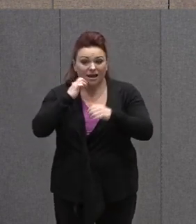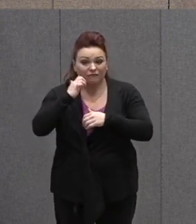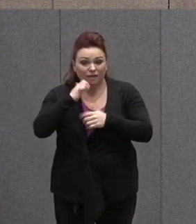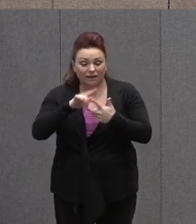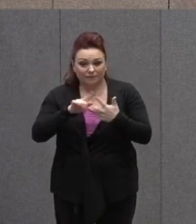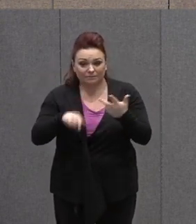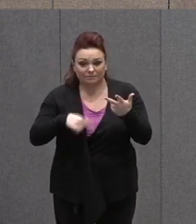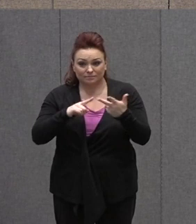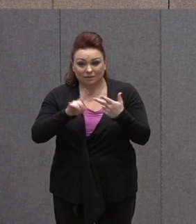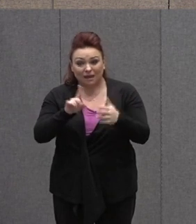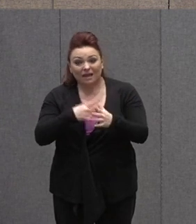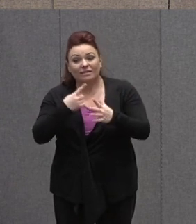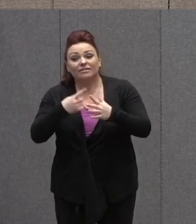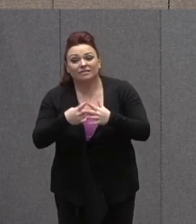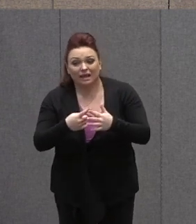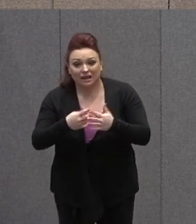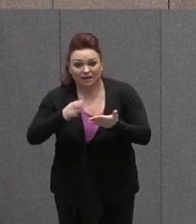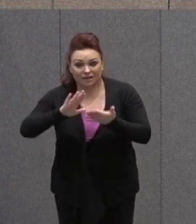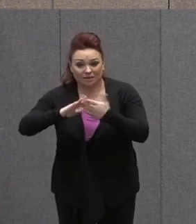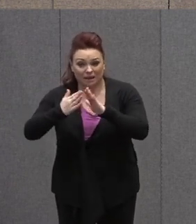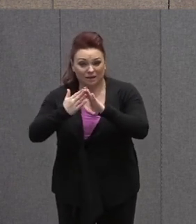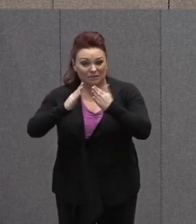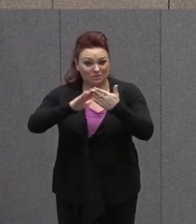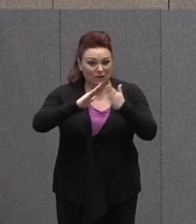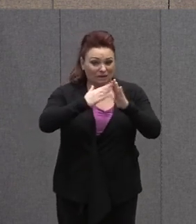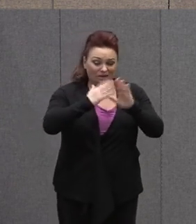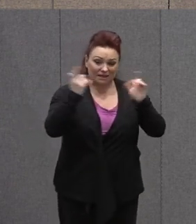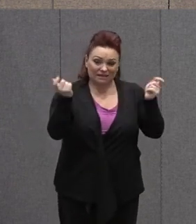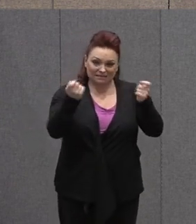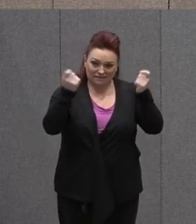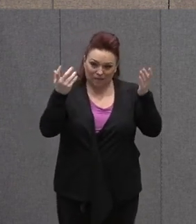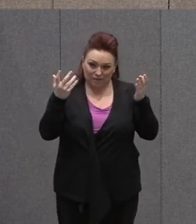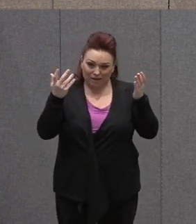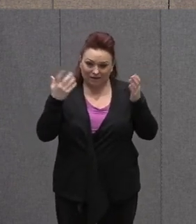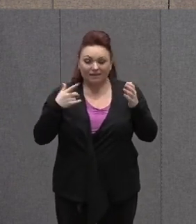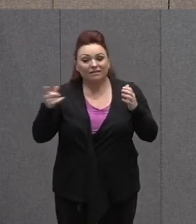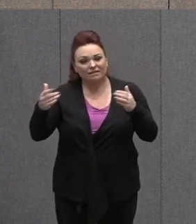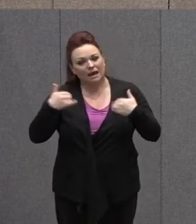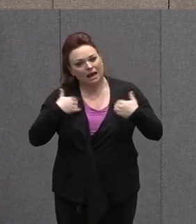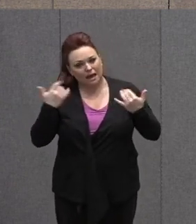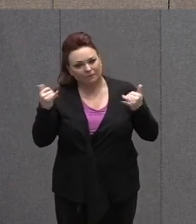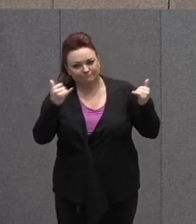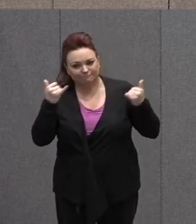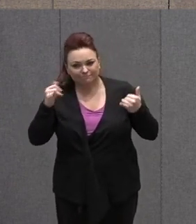Then, the community celebrated. They had a festival.